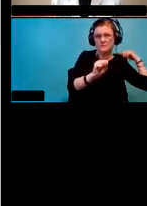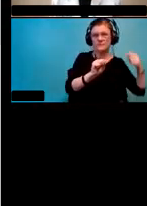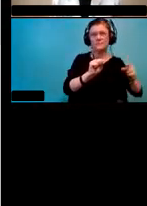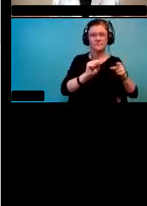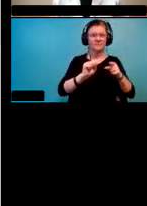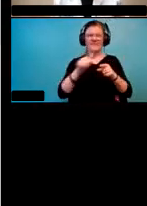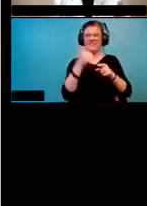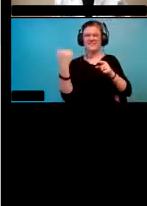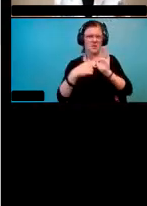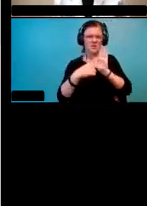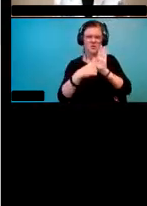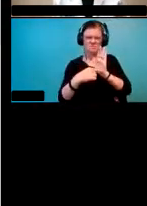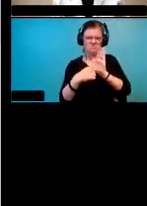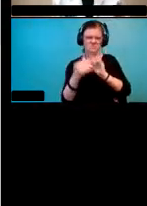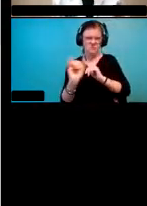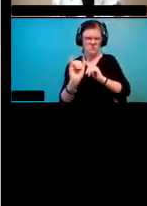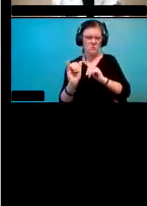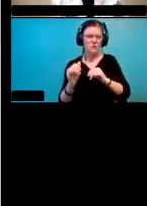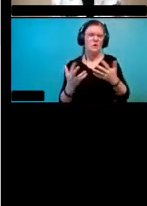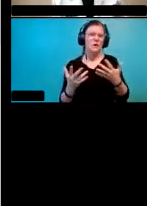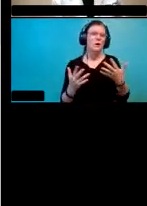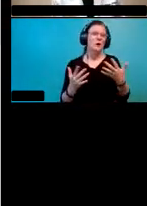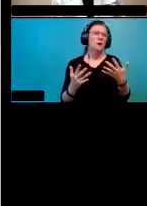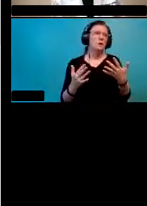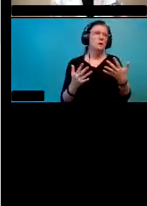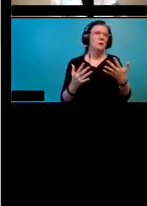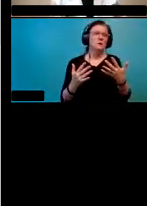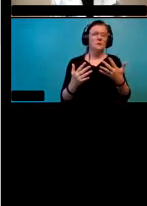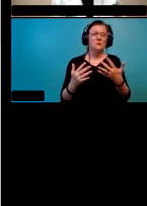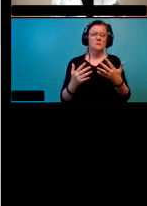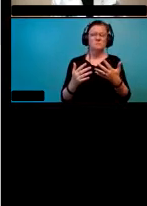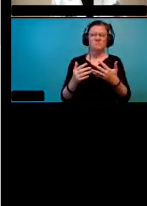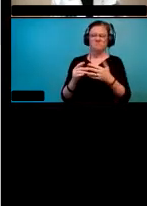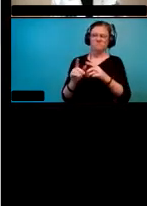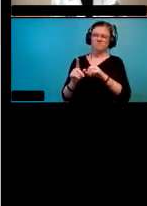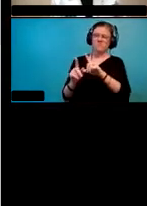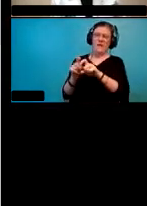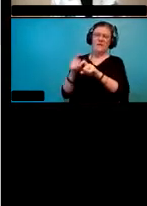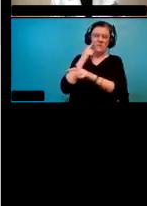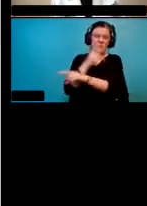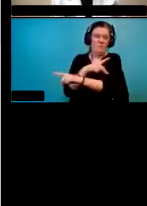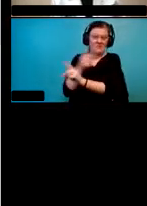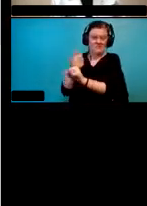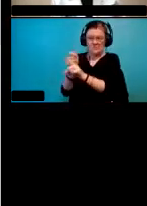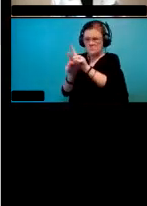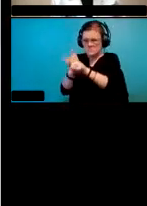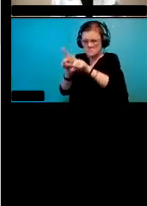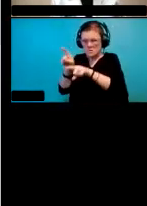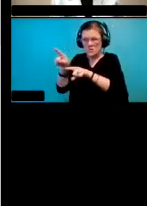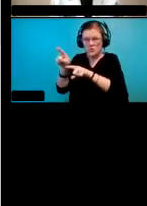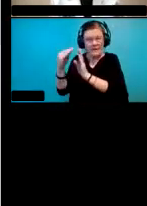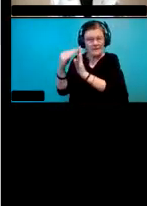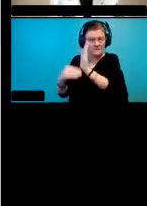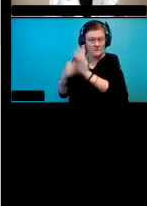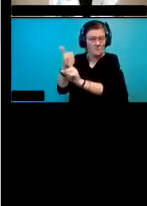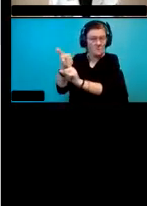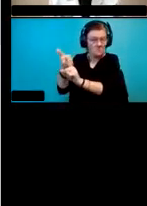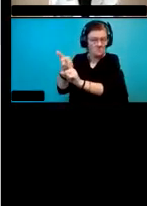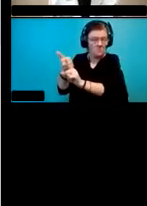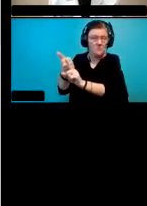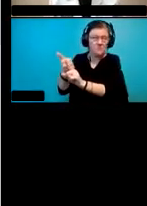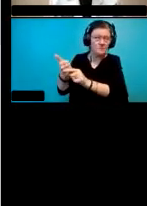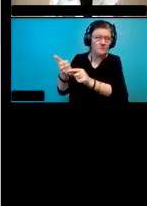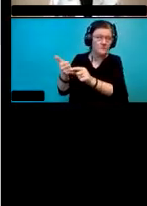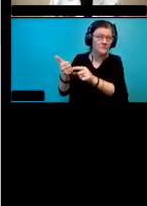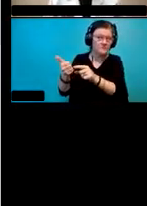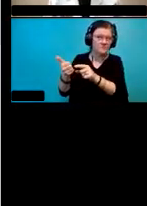that examination. There are subjective surveys for the patient to give us feedback on,